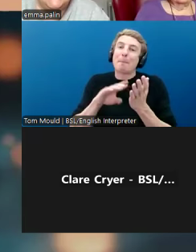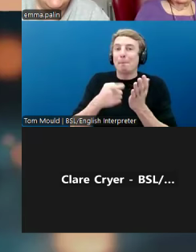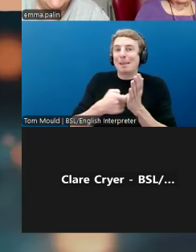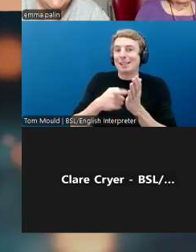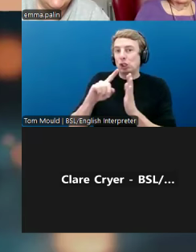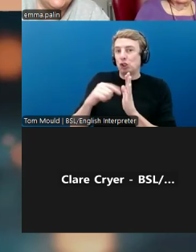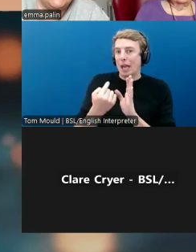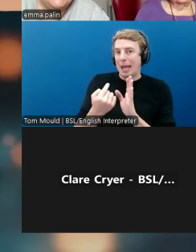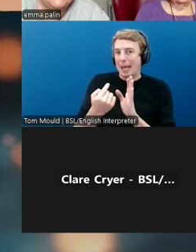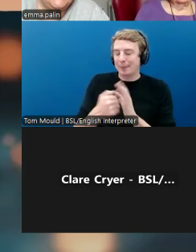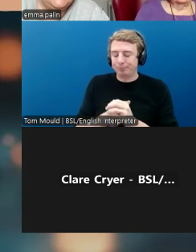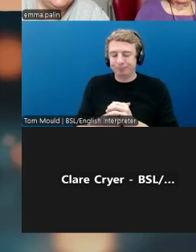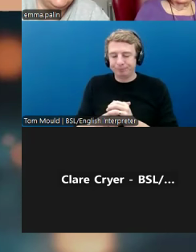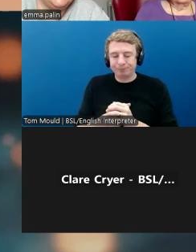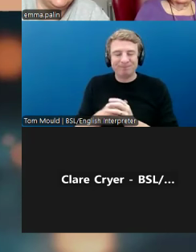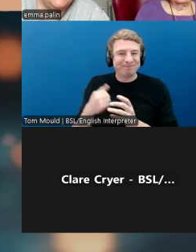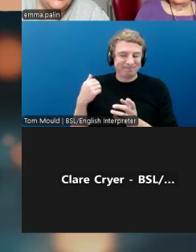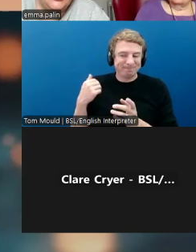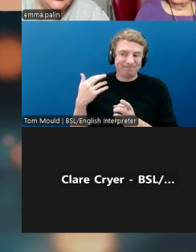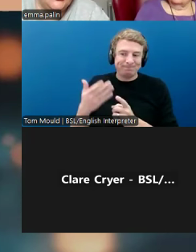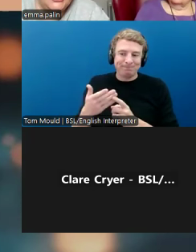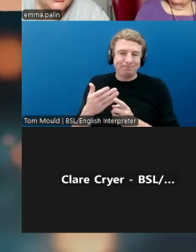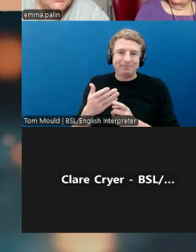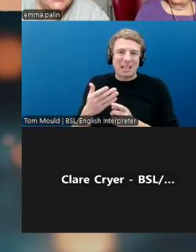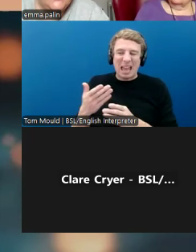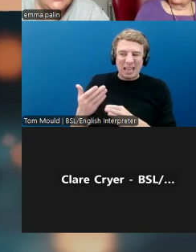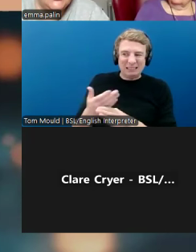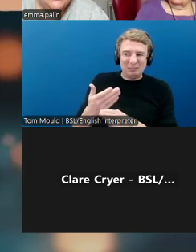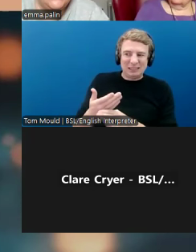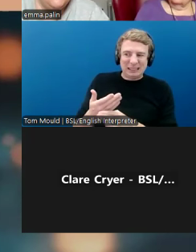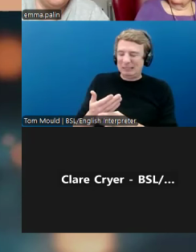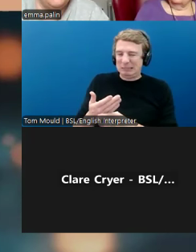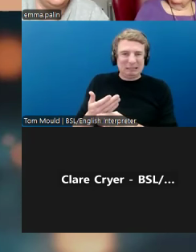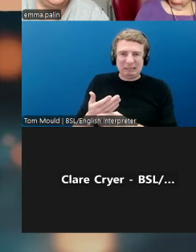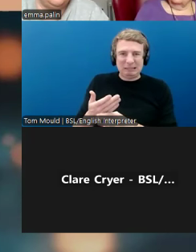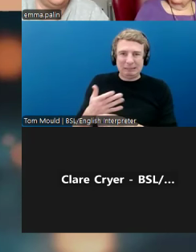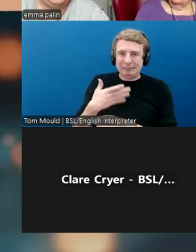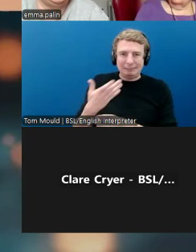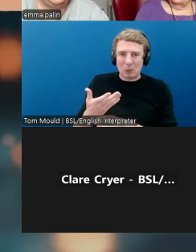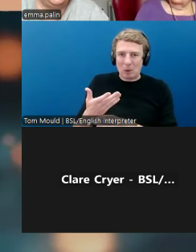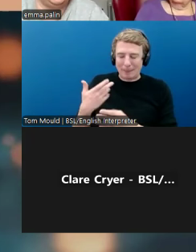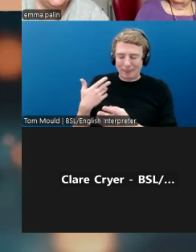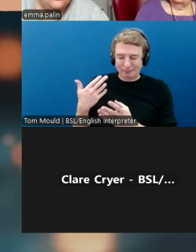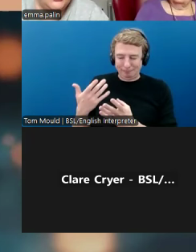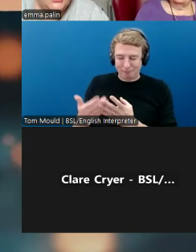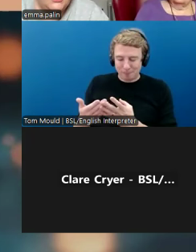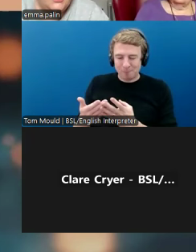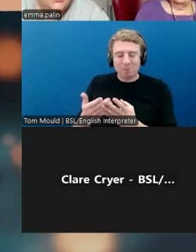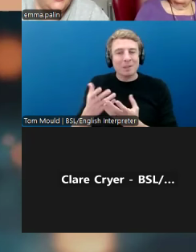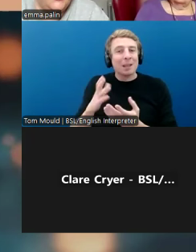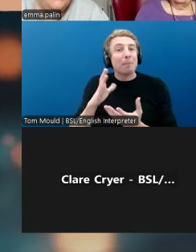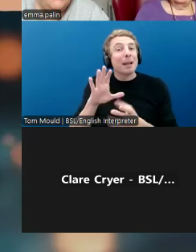liked attending activities. He didn't like your more traditional activities, but really embraced